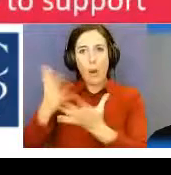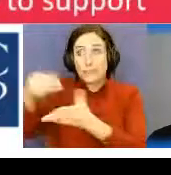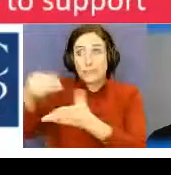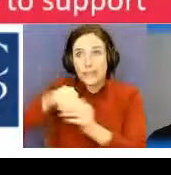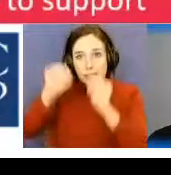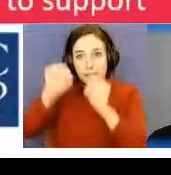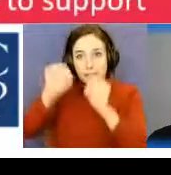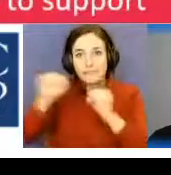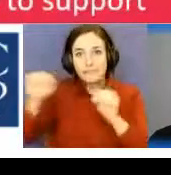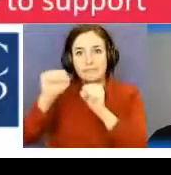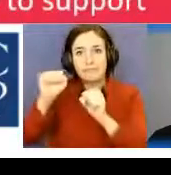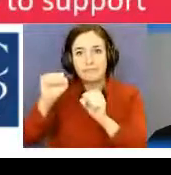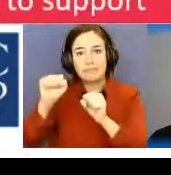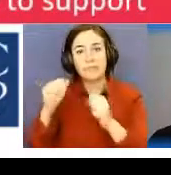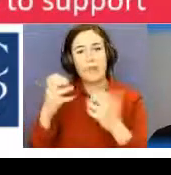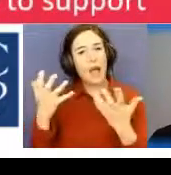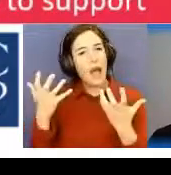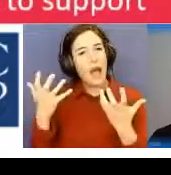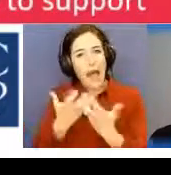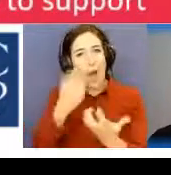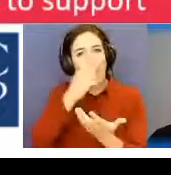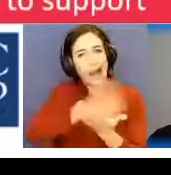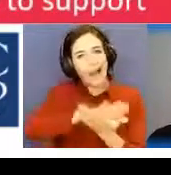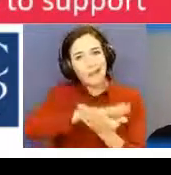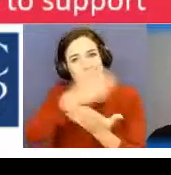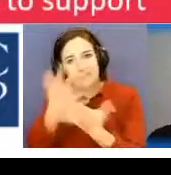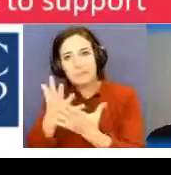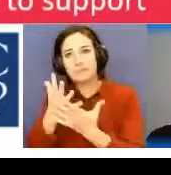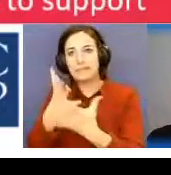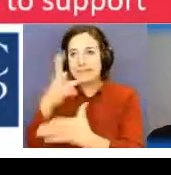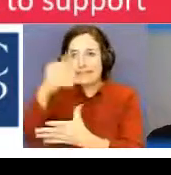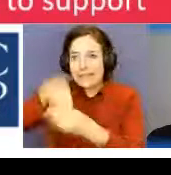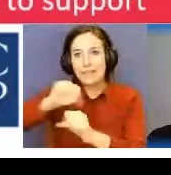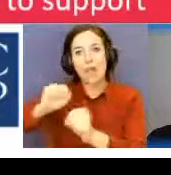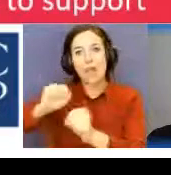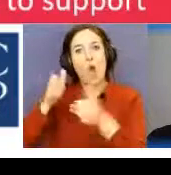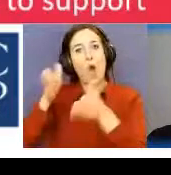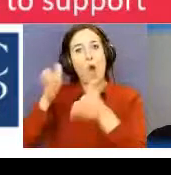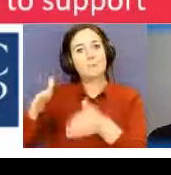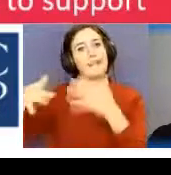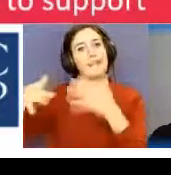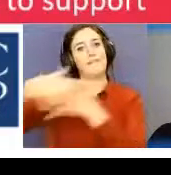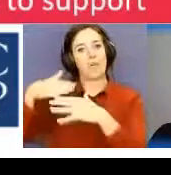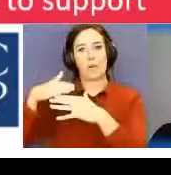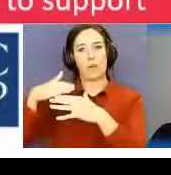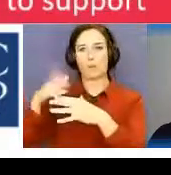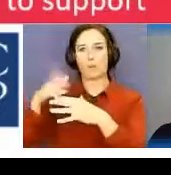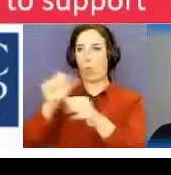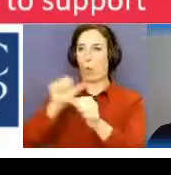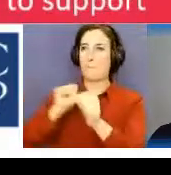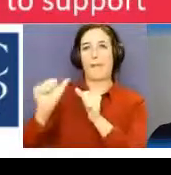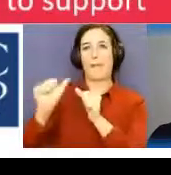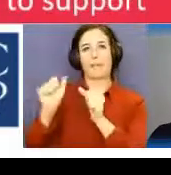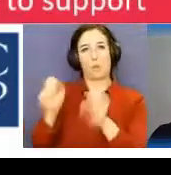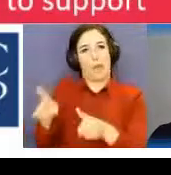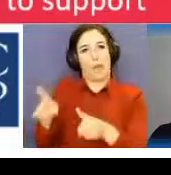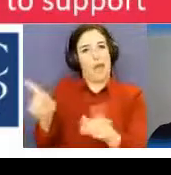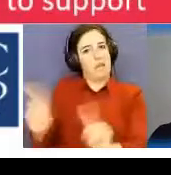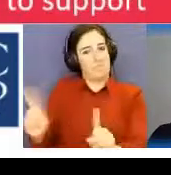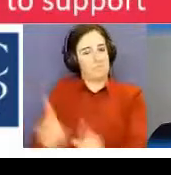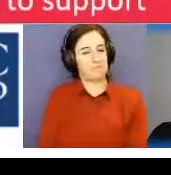hospital setting? You know, what's been really effective? And those ingredients, if you like, we're trying to pull out. Now, if anyone wants more information around the